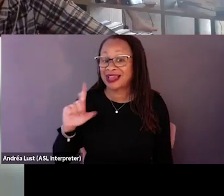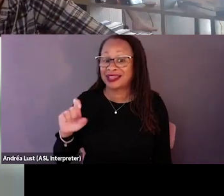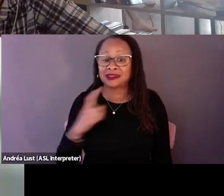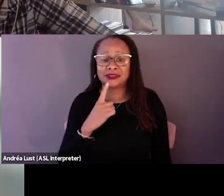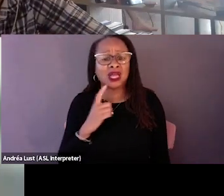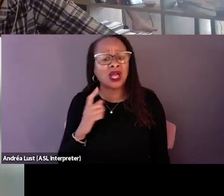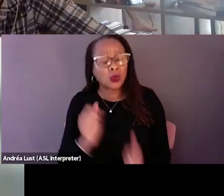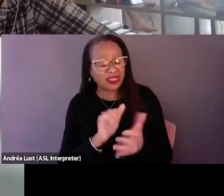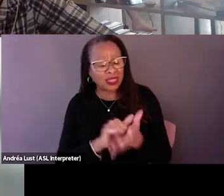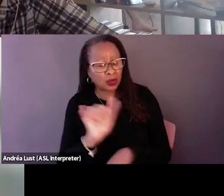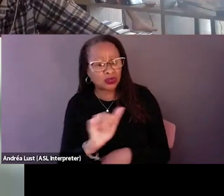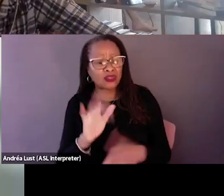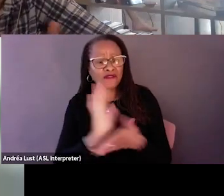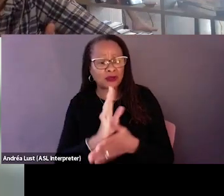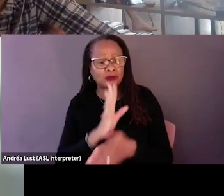how